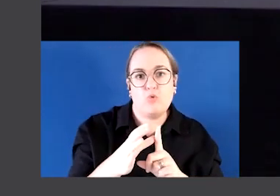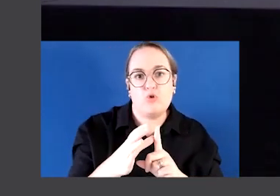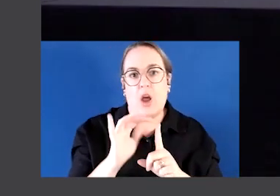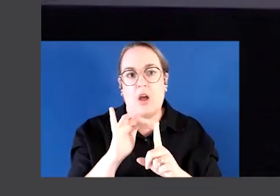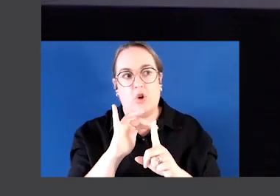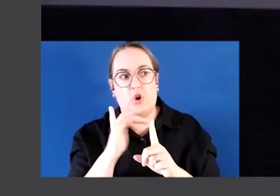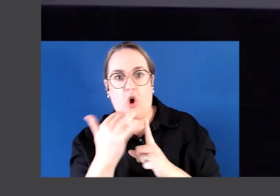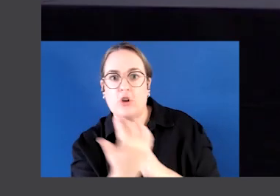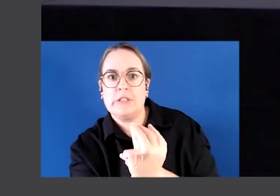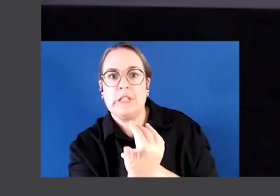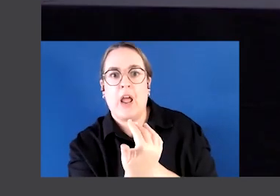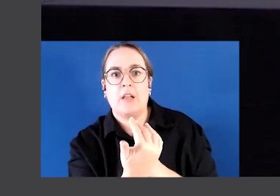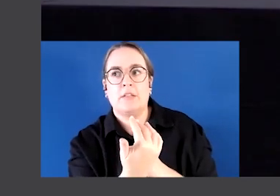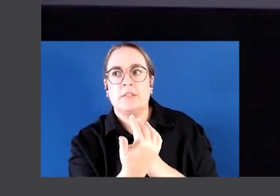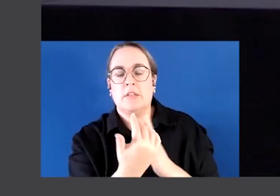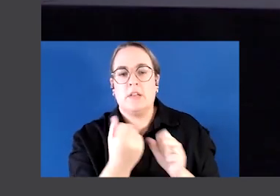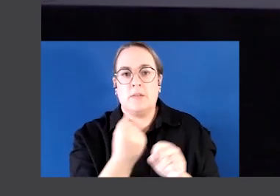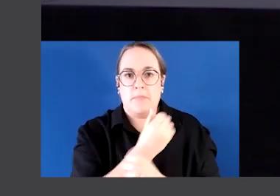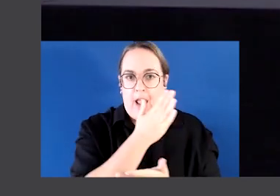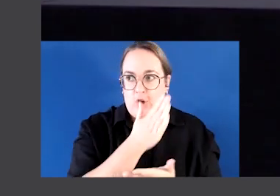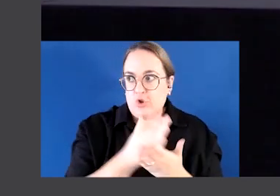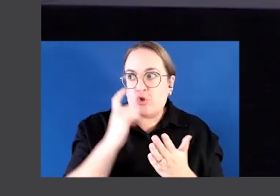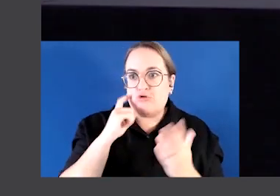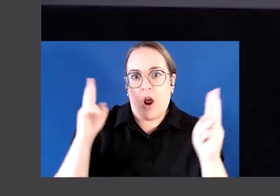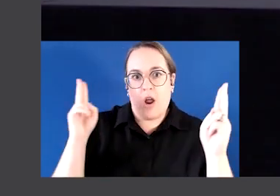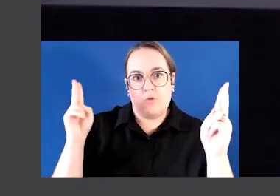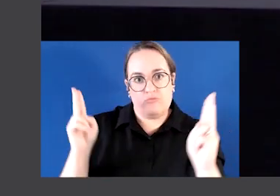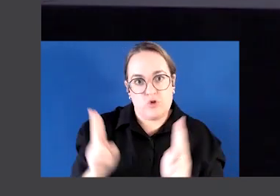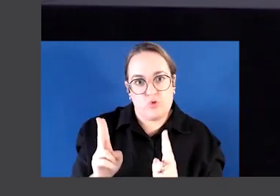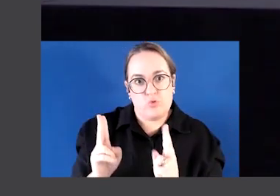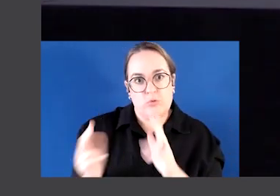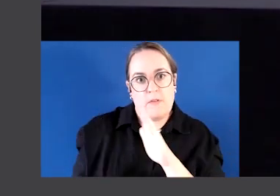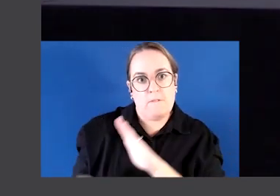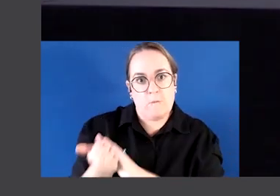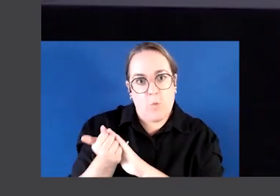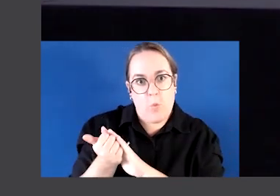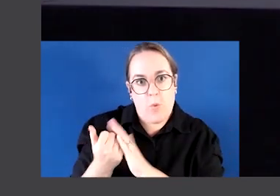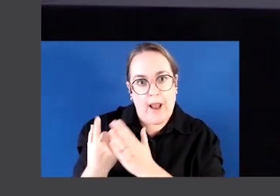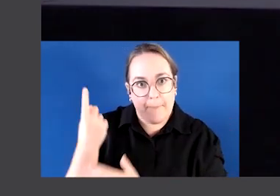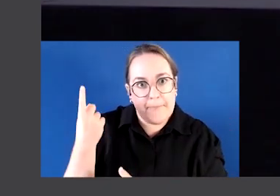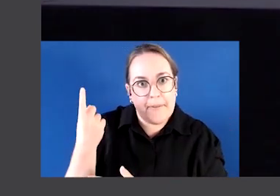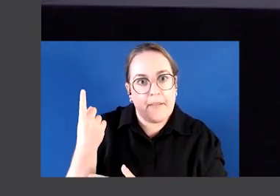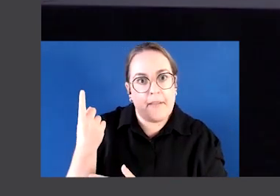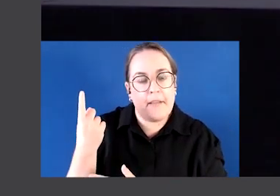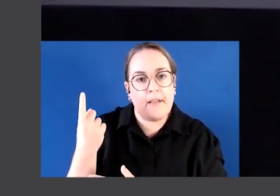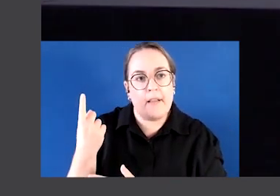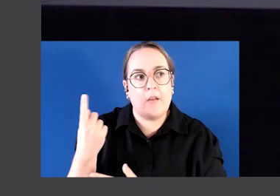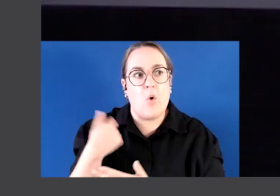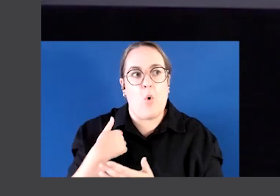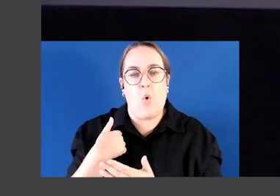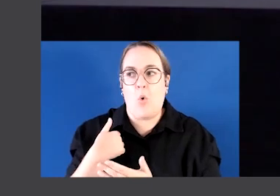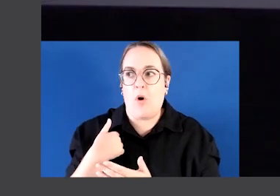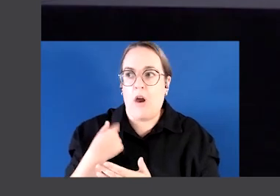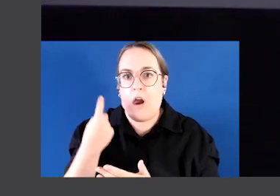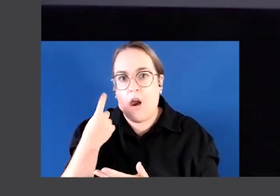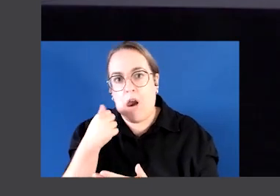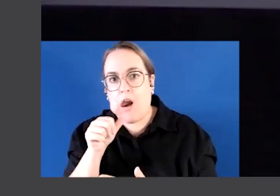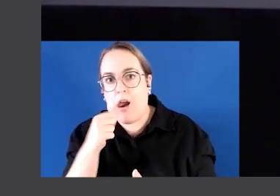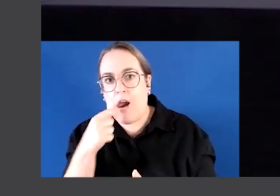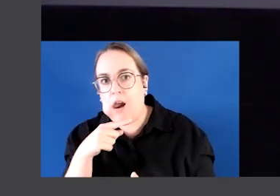around how important it is to minimise opportunities for fraud and corruption and behave in the most